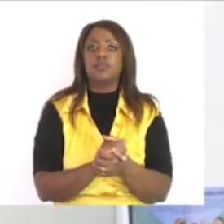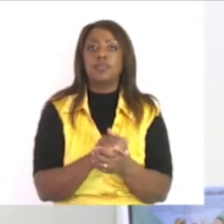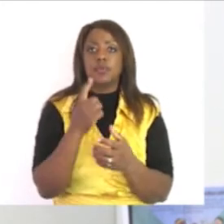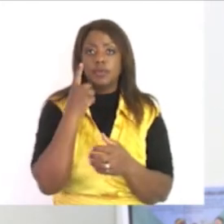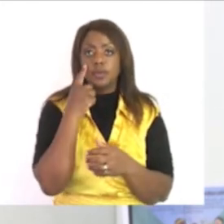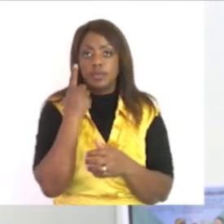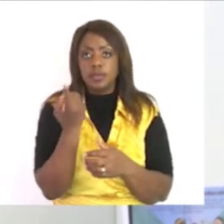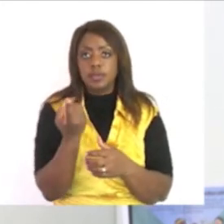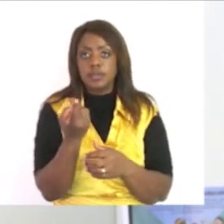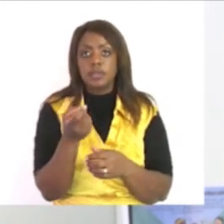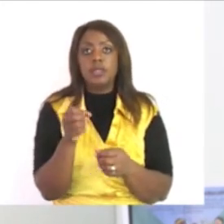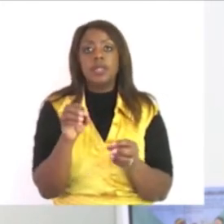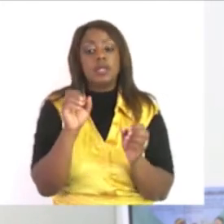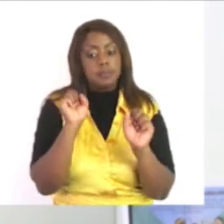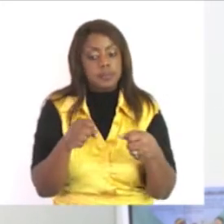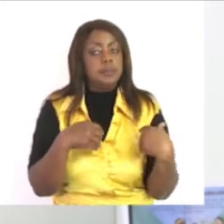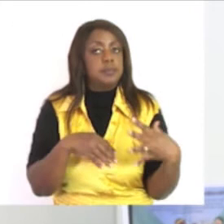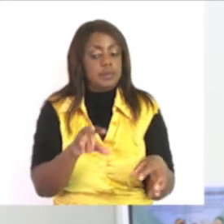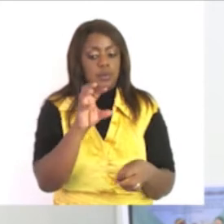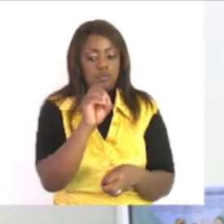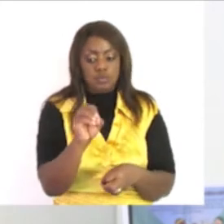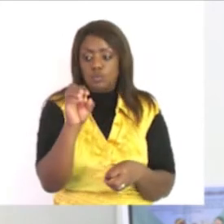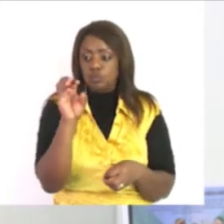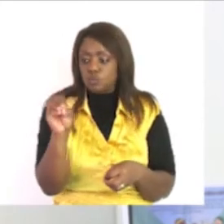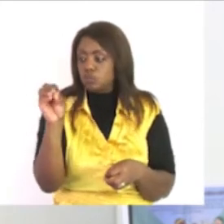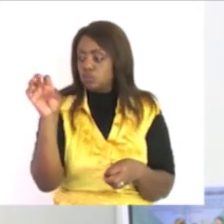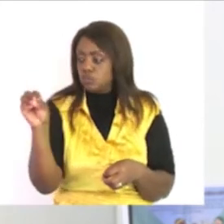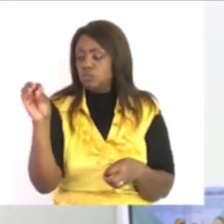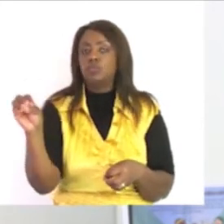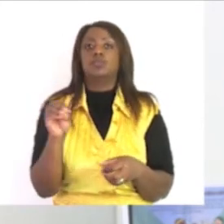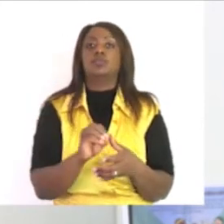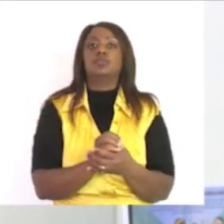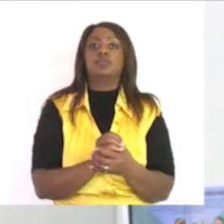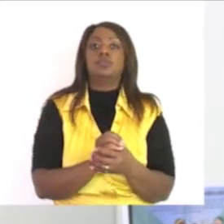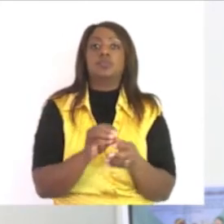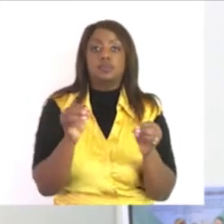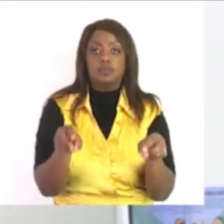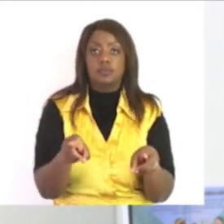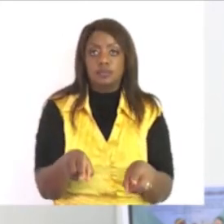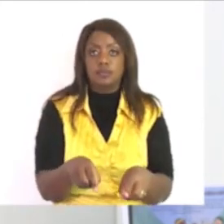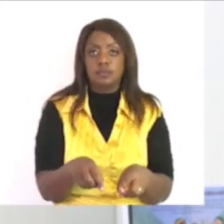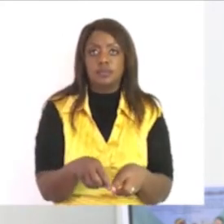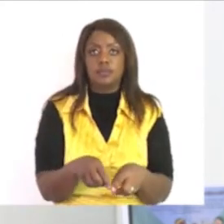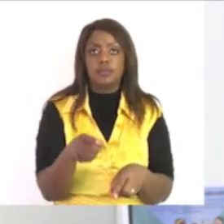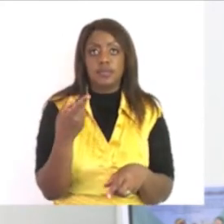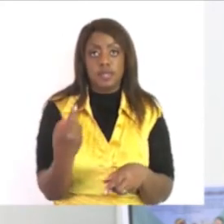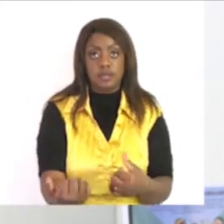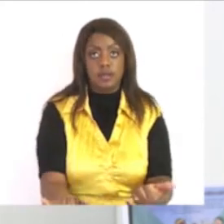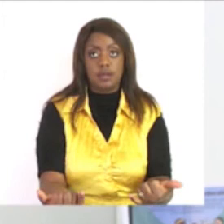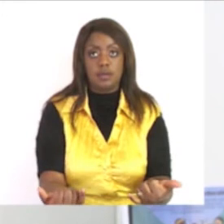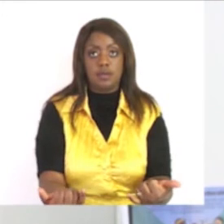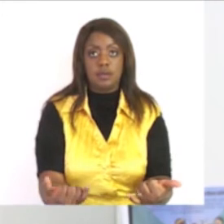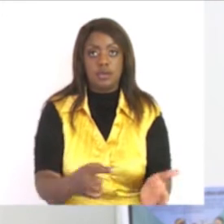just need to see, place it again, and then when it's 0, 0, then we put it there. What is the value